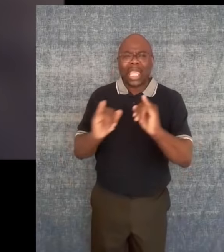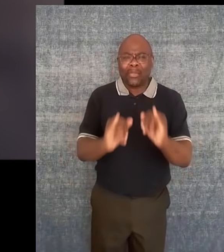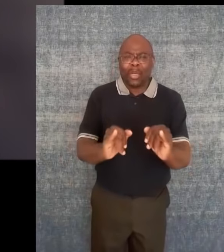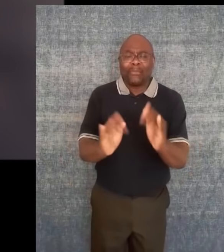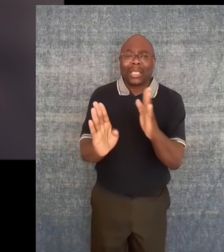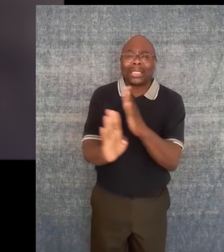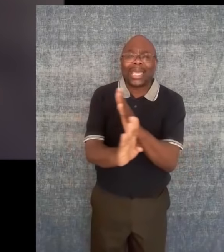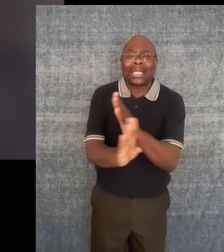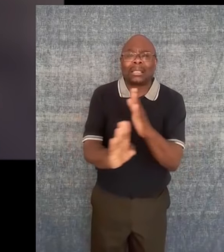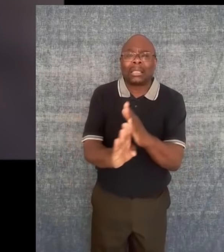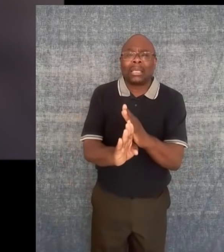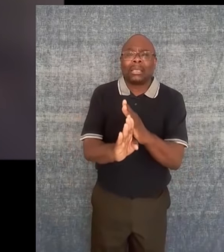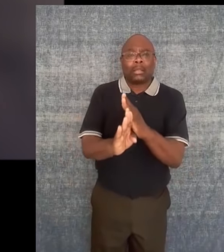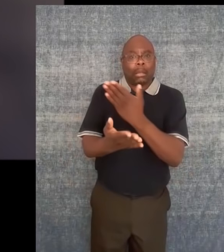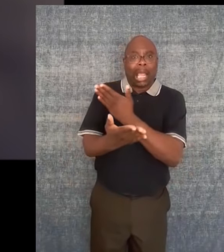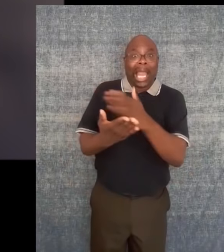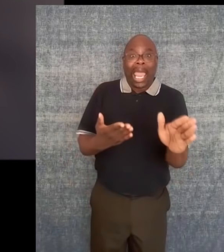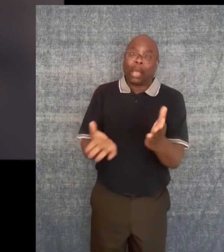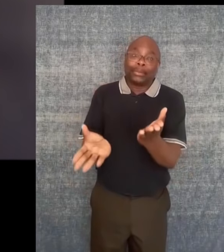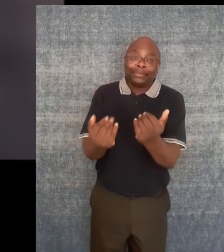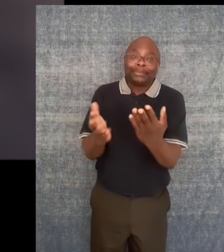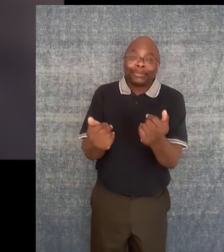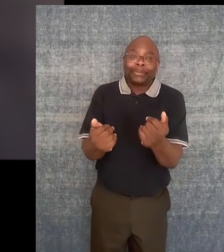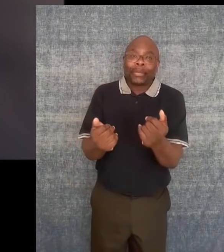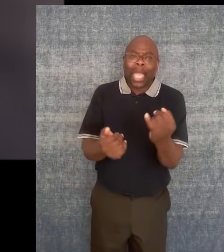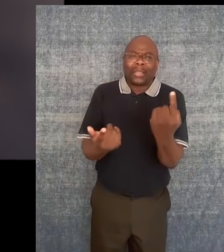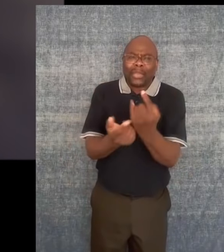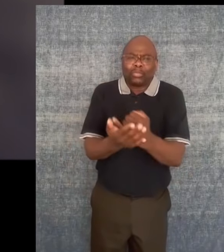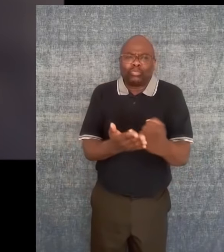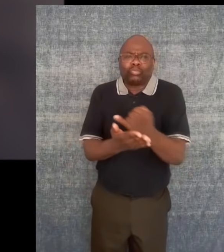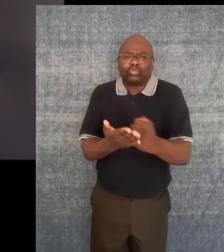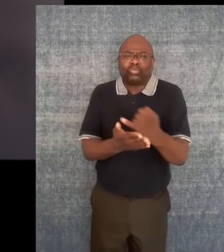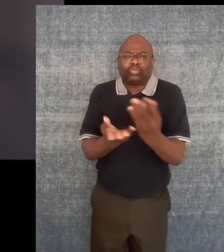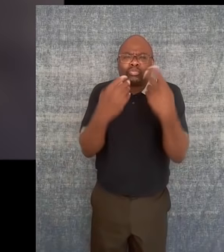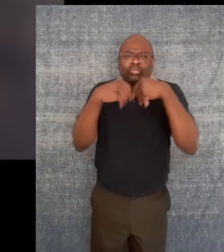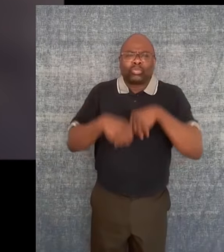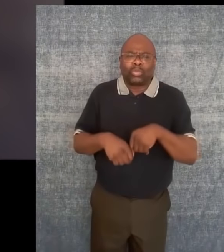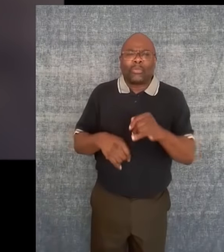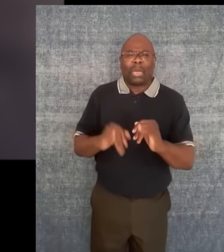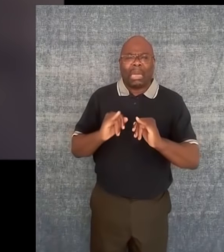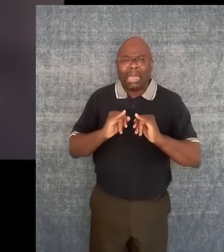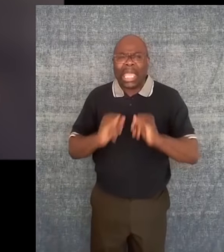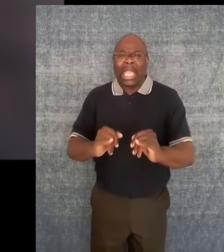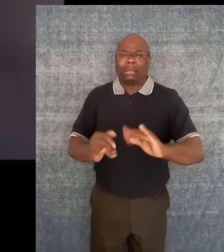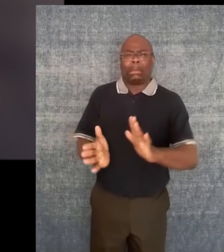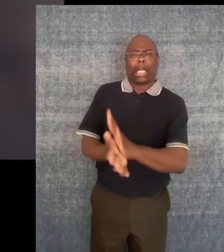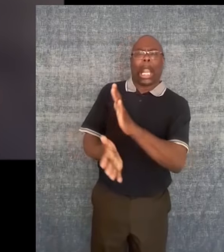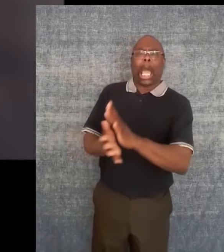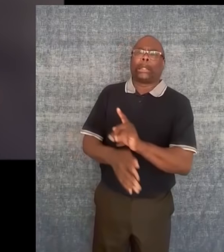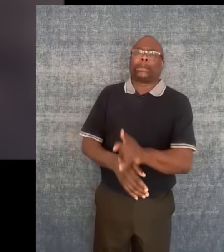is hidden in plain sight and corrupting the people for their evil